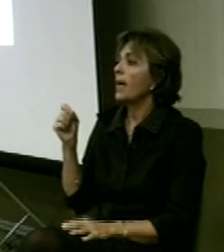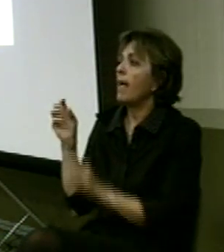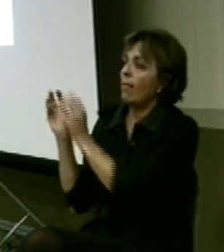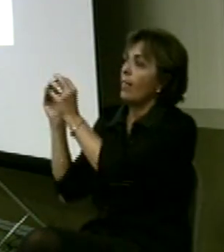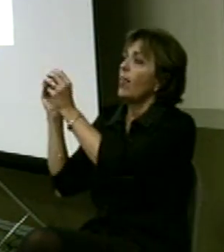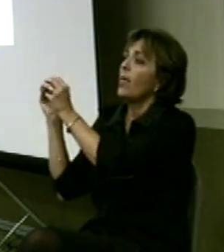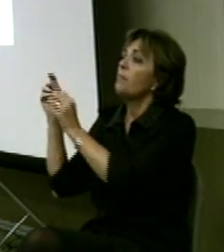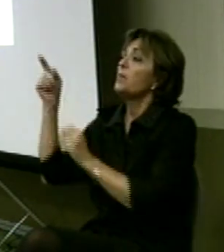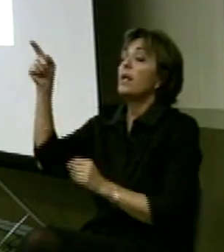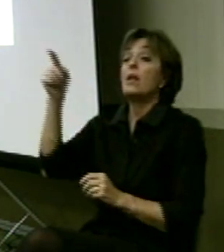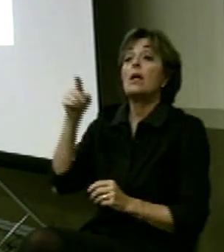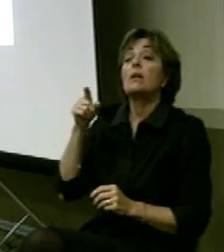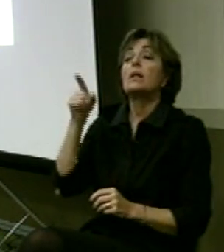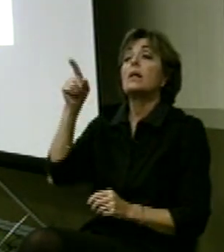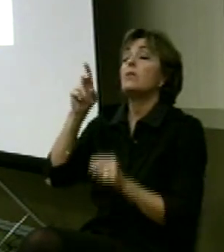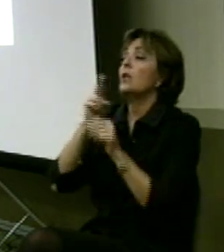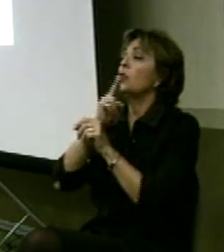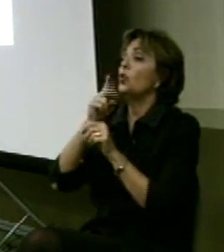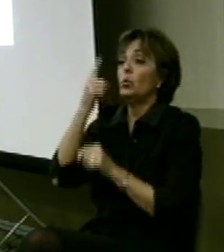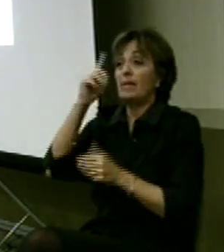Okay. Question.